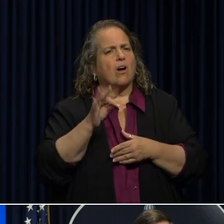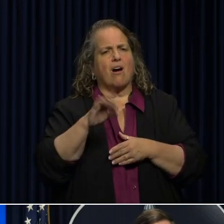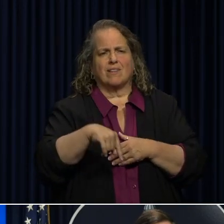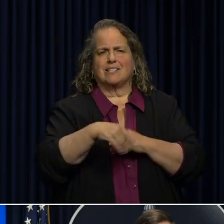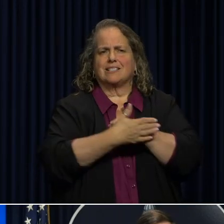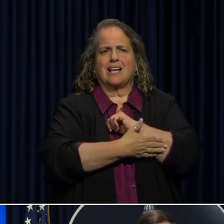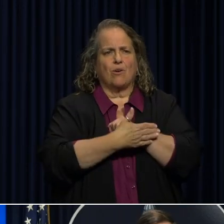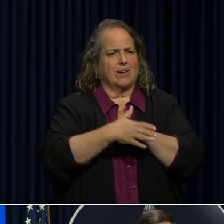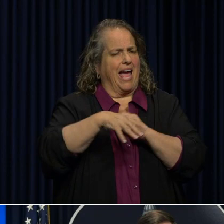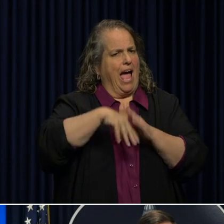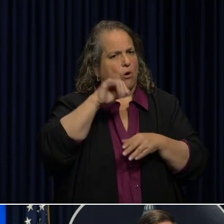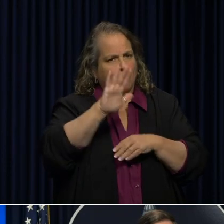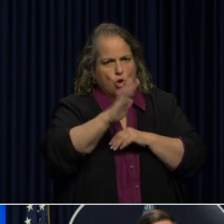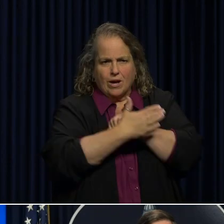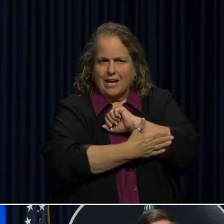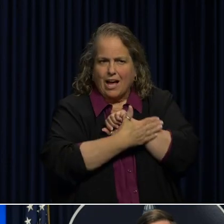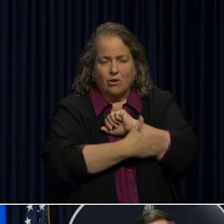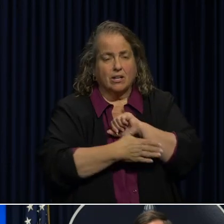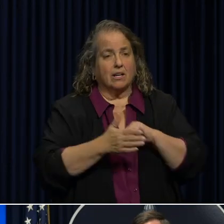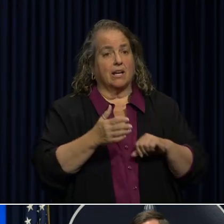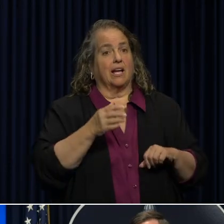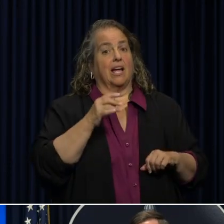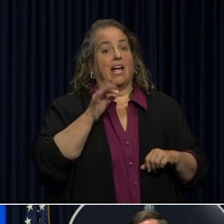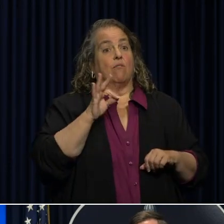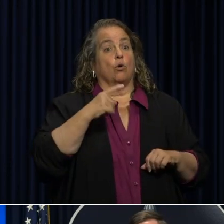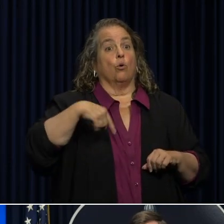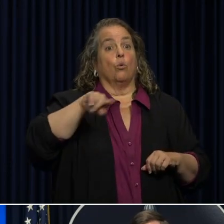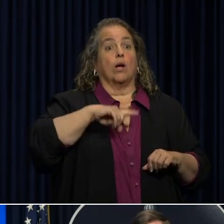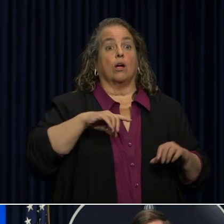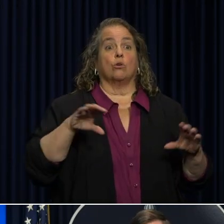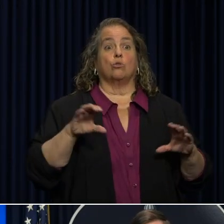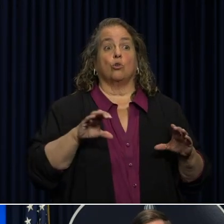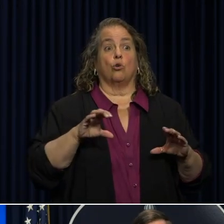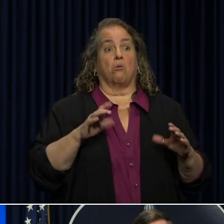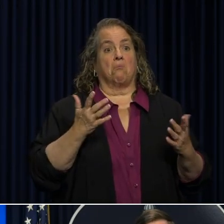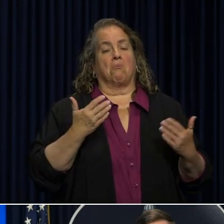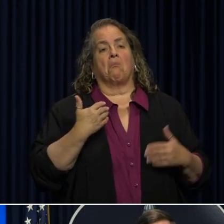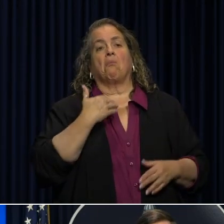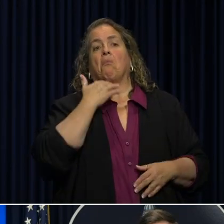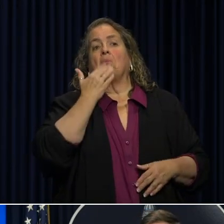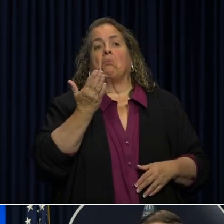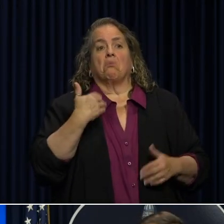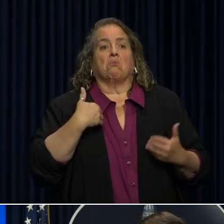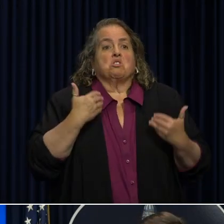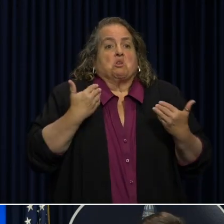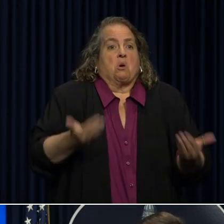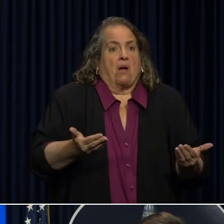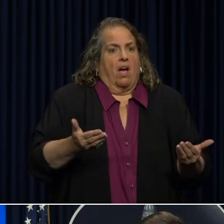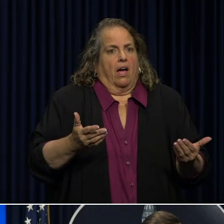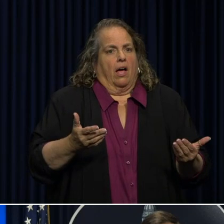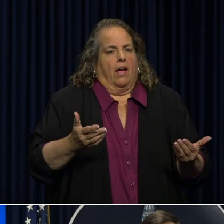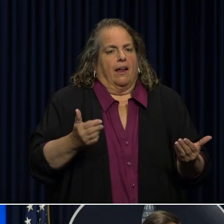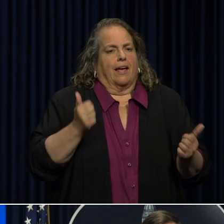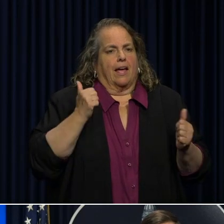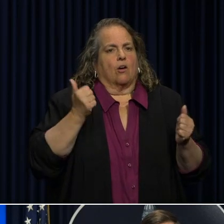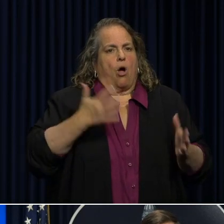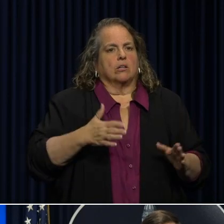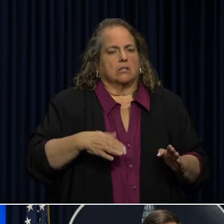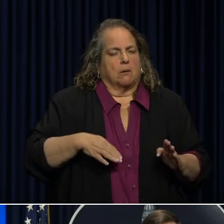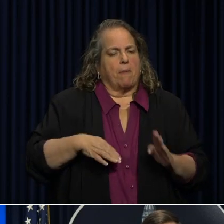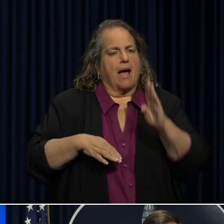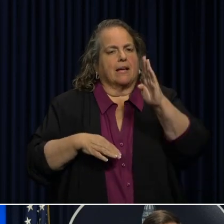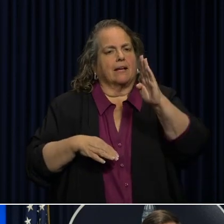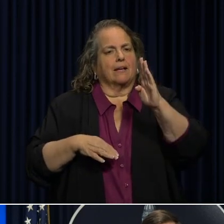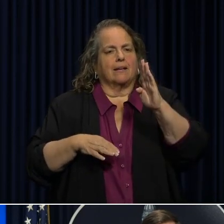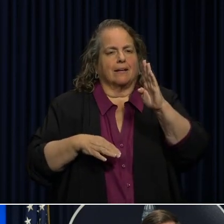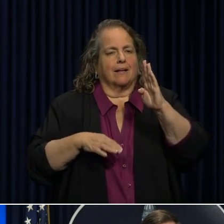are reckless, that I believe will cause a spike that will prolong this coronavirus in their state, we cannot